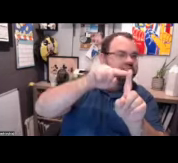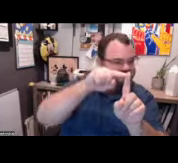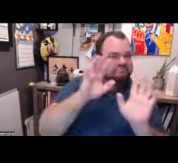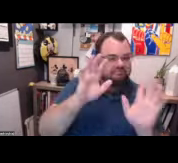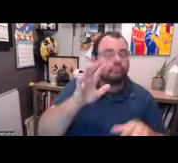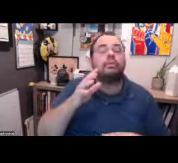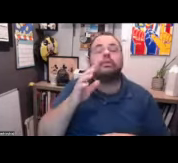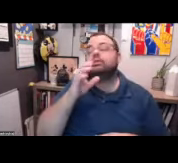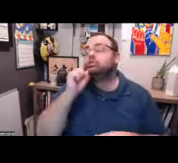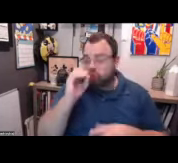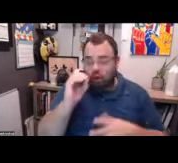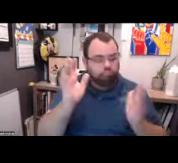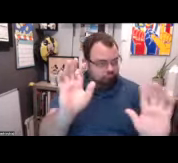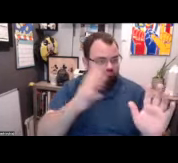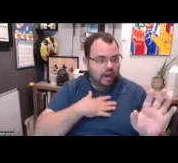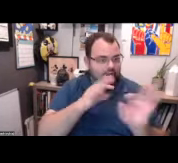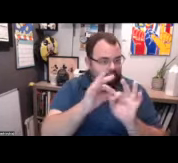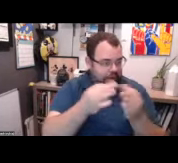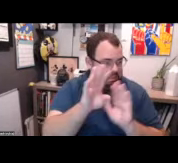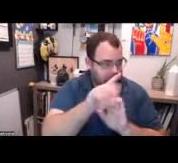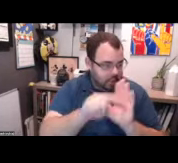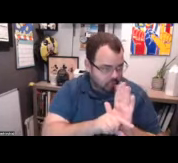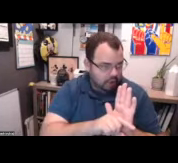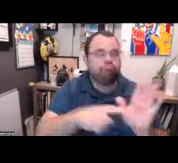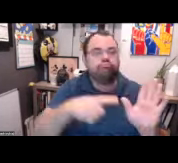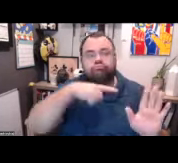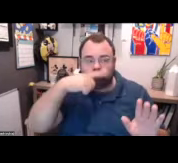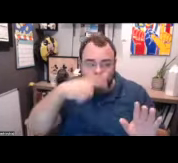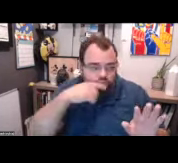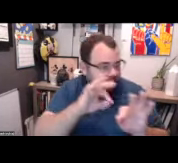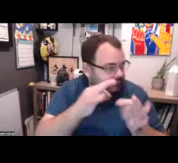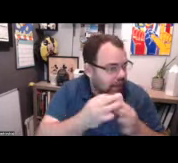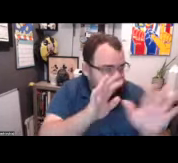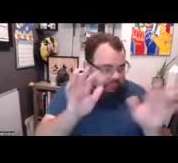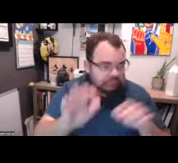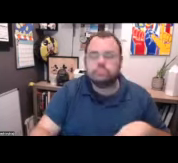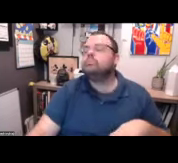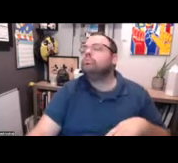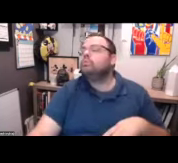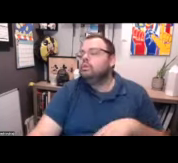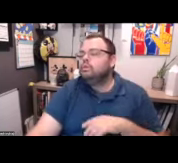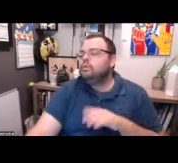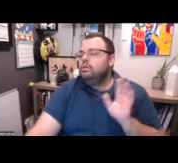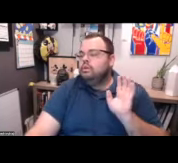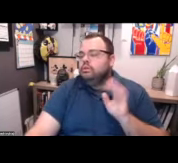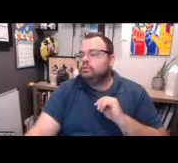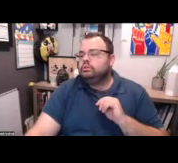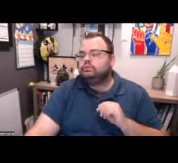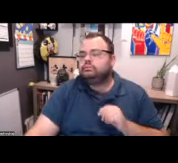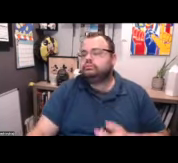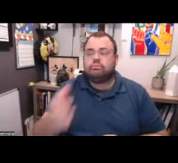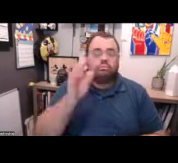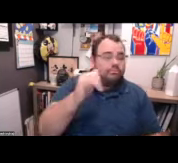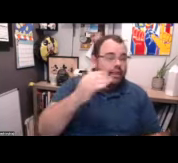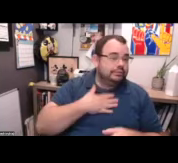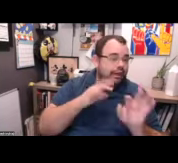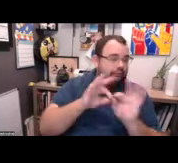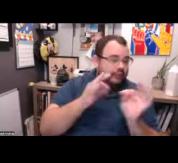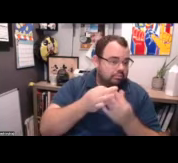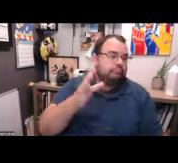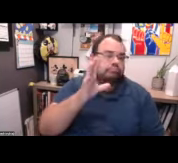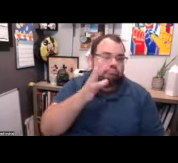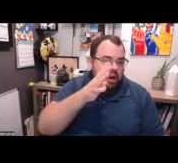You're gonna see that there you have to take an airport like specifically to get there, a flight, so just to get to that